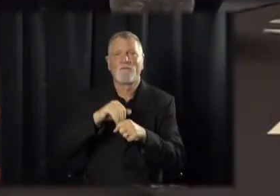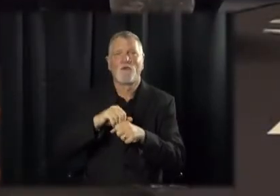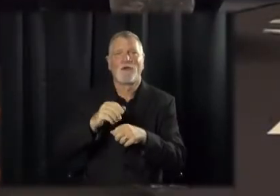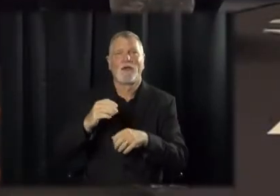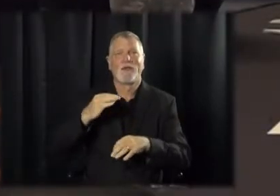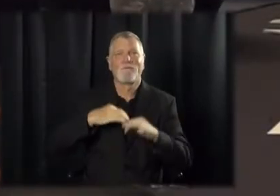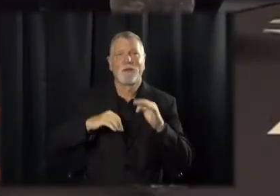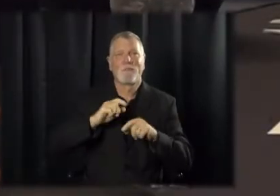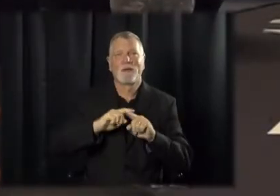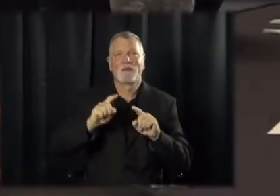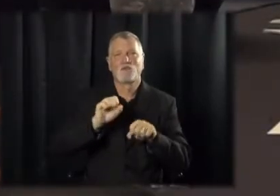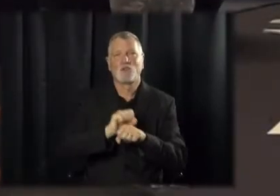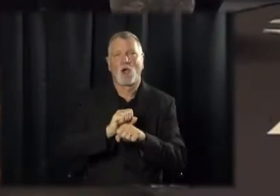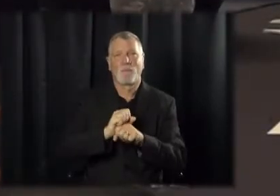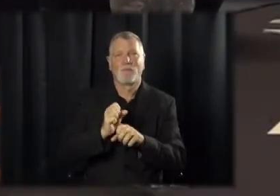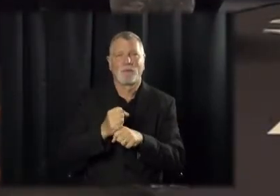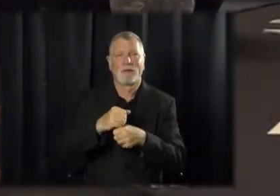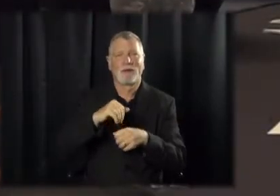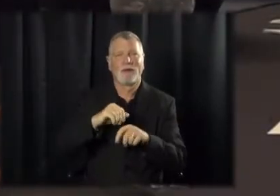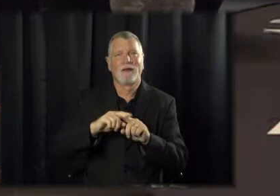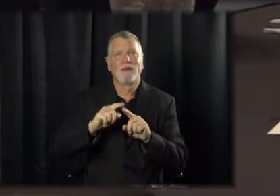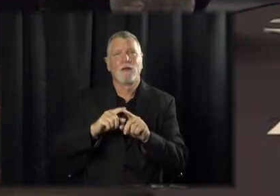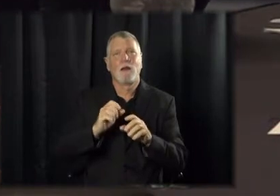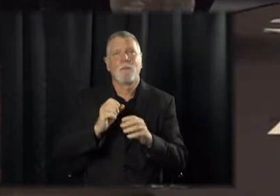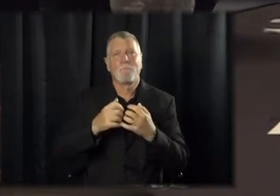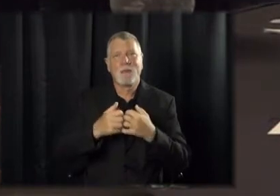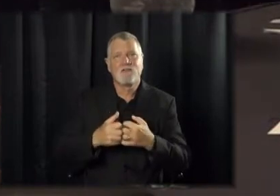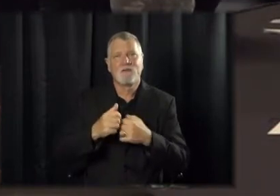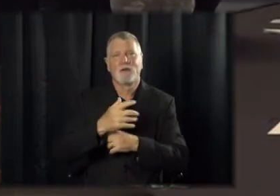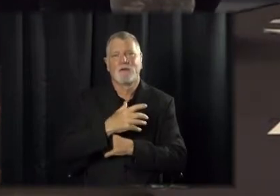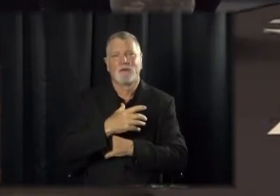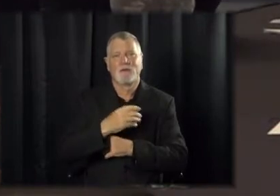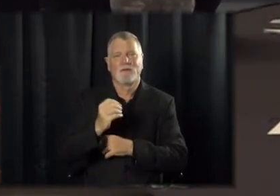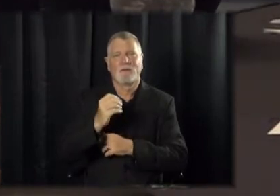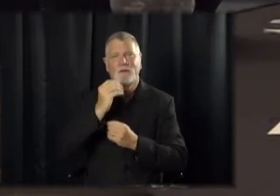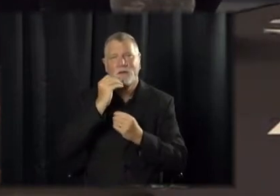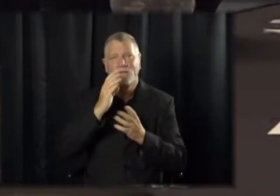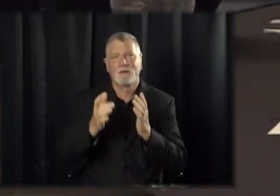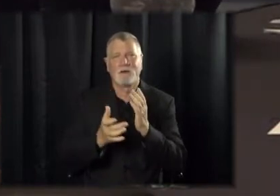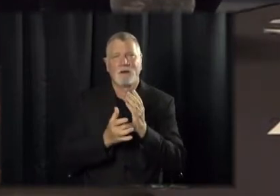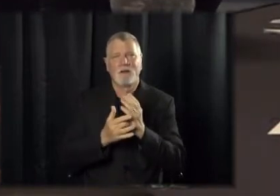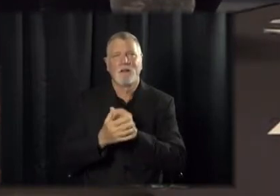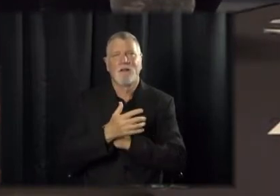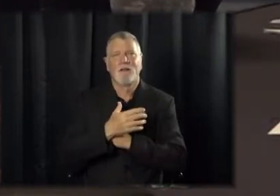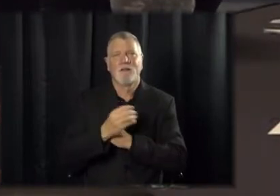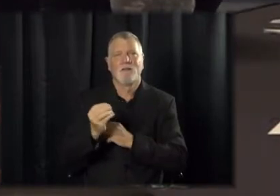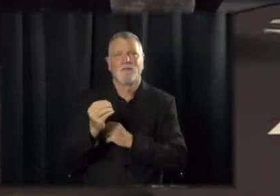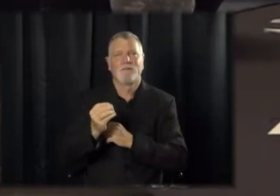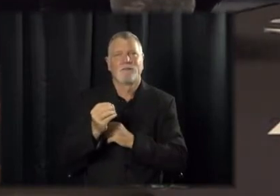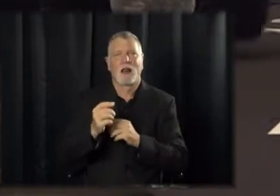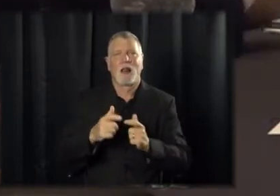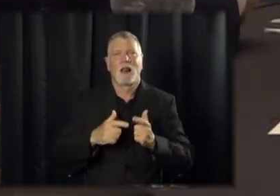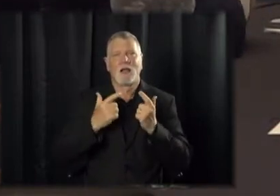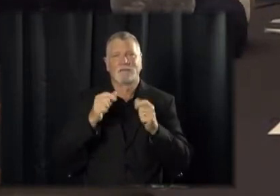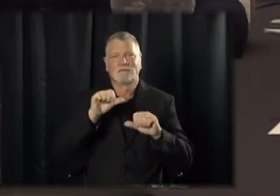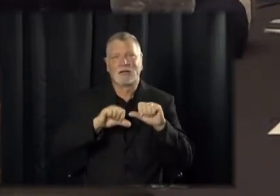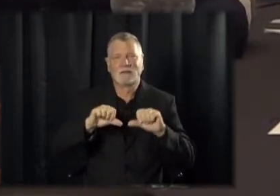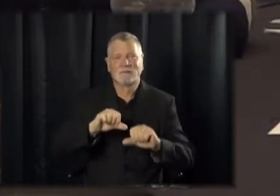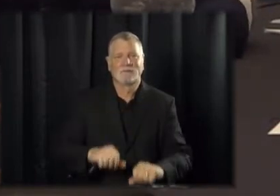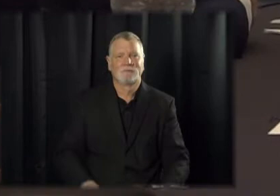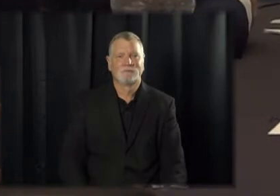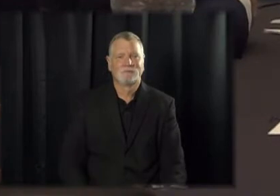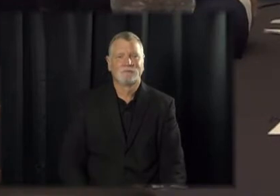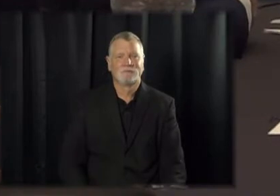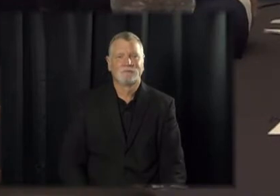in a variety of industries, including manufacturing, information technology, and life sciences, through